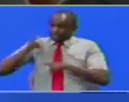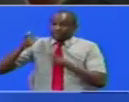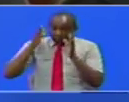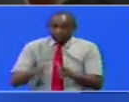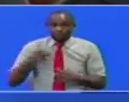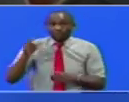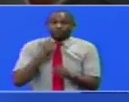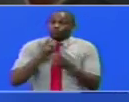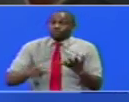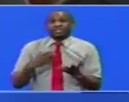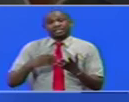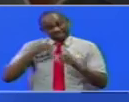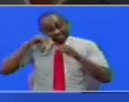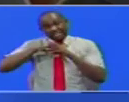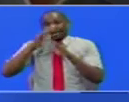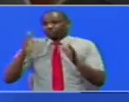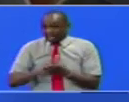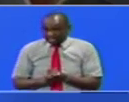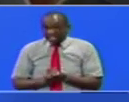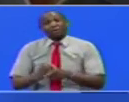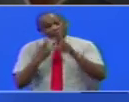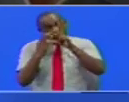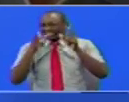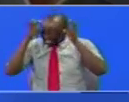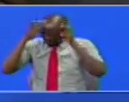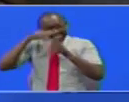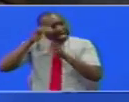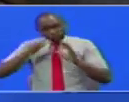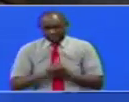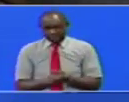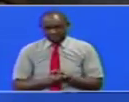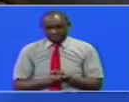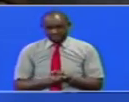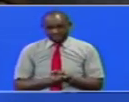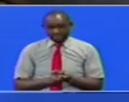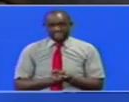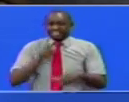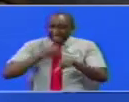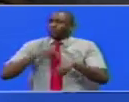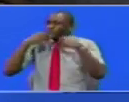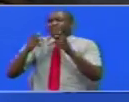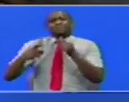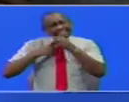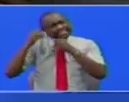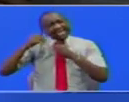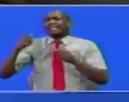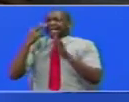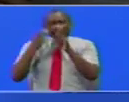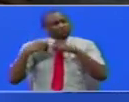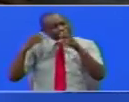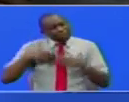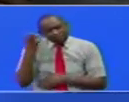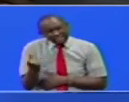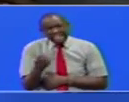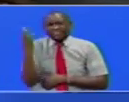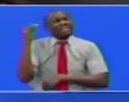mtu anamaliza hata na watoto wake ndani ya nyumba. Bunduki ni shetani kwa nyumba. Giving civilian over 600 guns